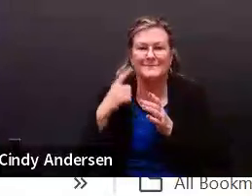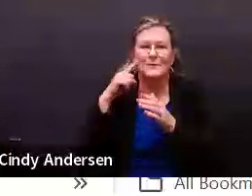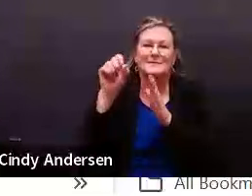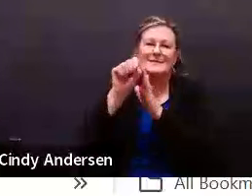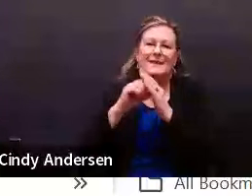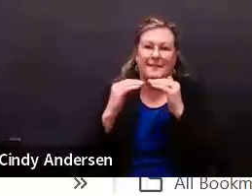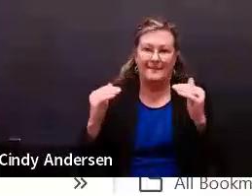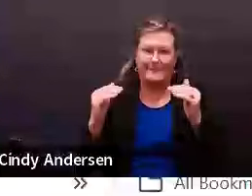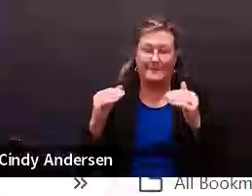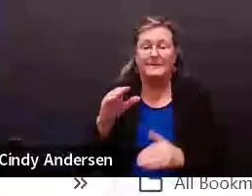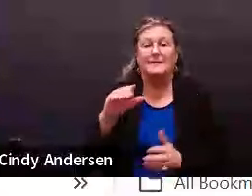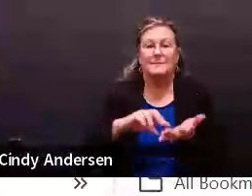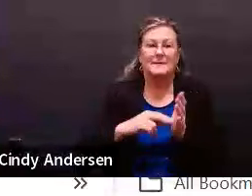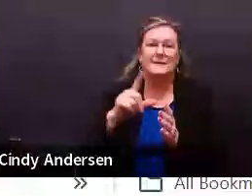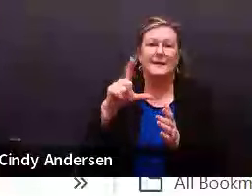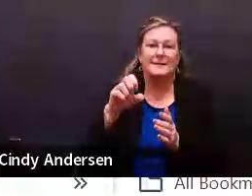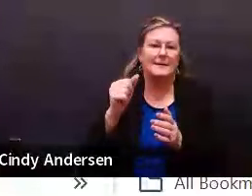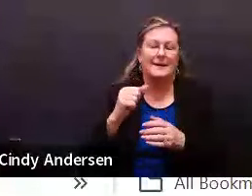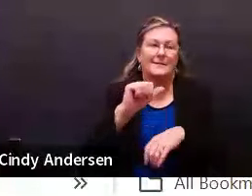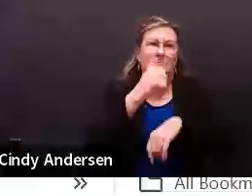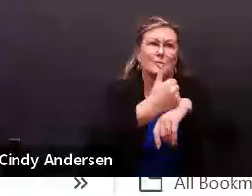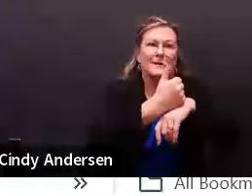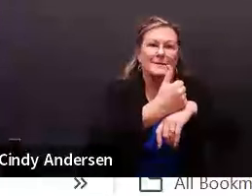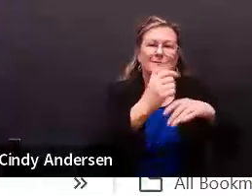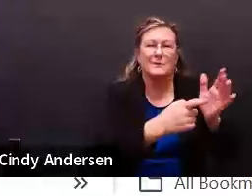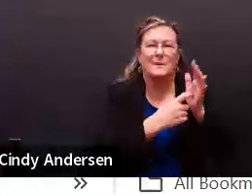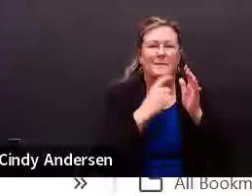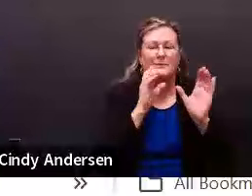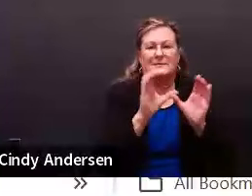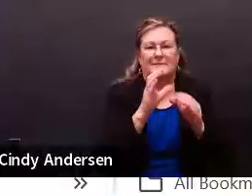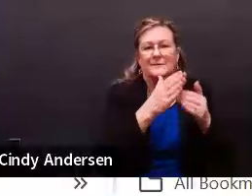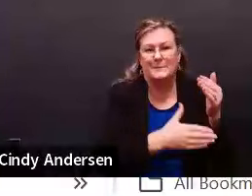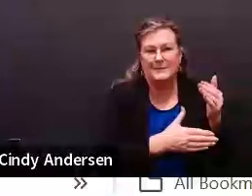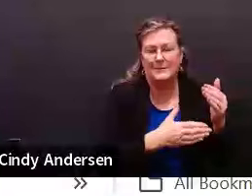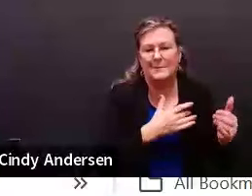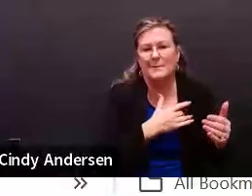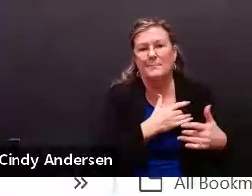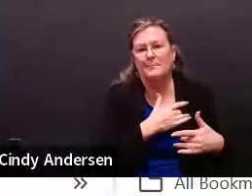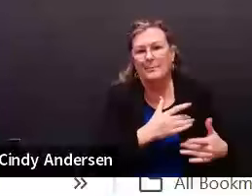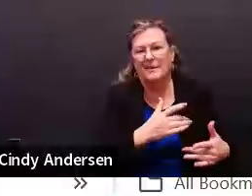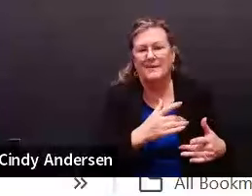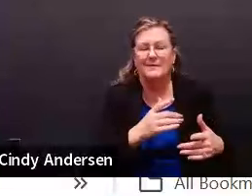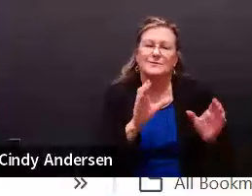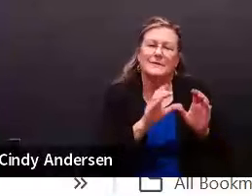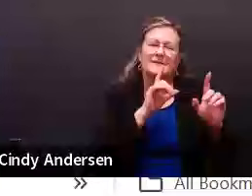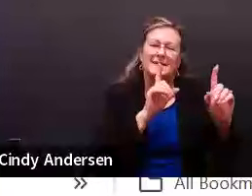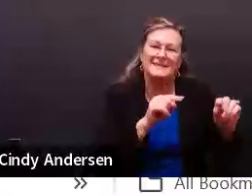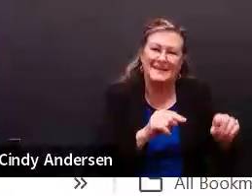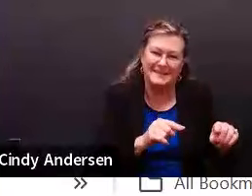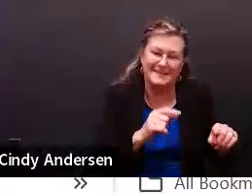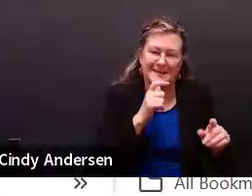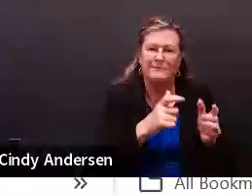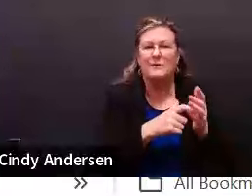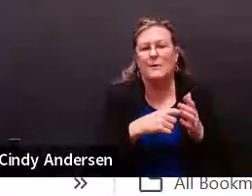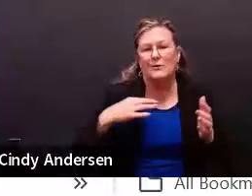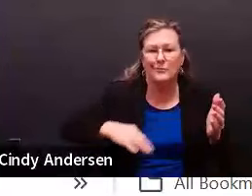level. So LEAs create whatever the requirement is for a certificate of completion. Usually it's a certificate of attendance. It doesn't require certain